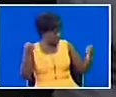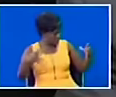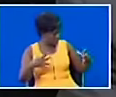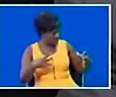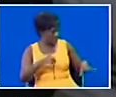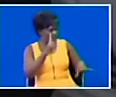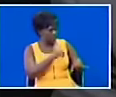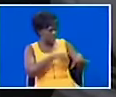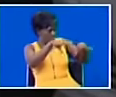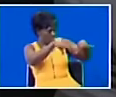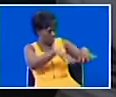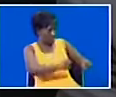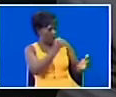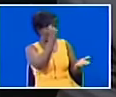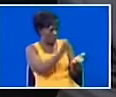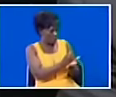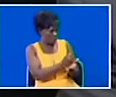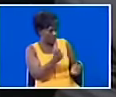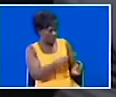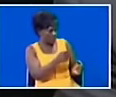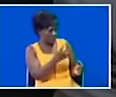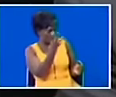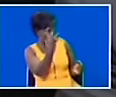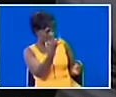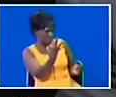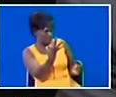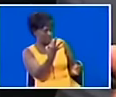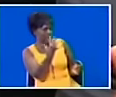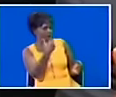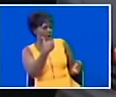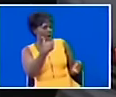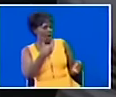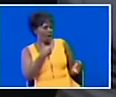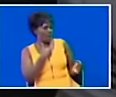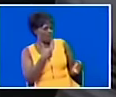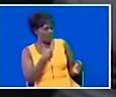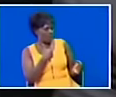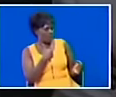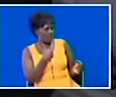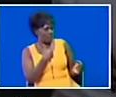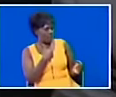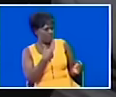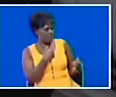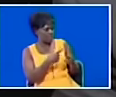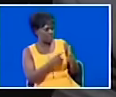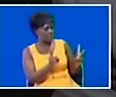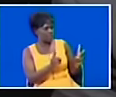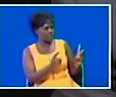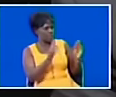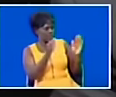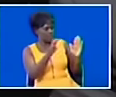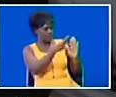we take over, within the first 90 days, we will be rolling out our blueprint. But more